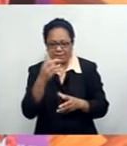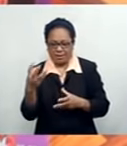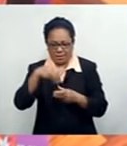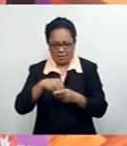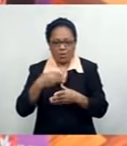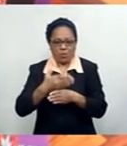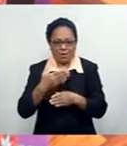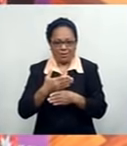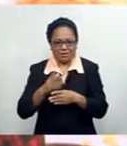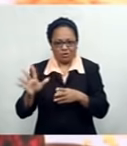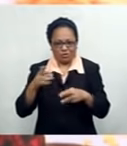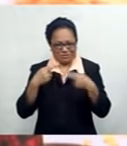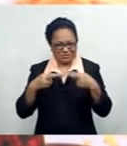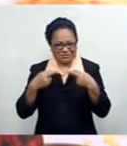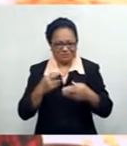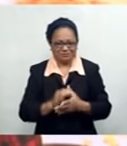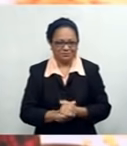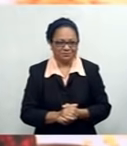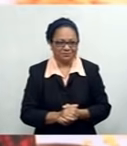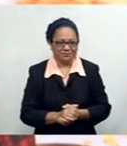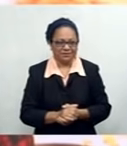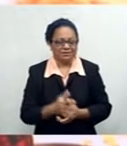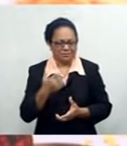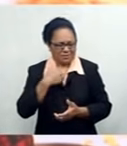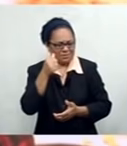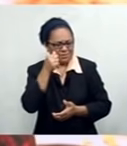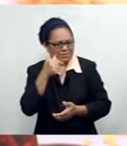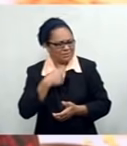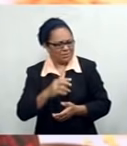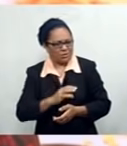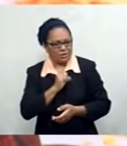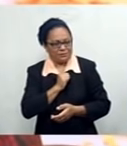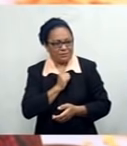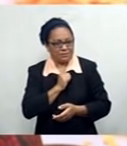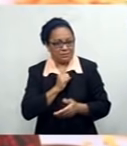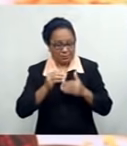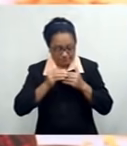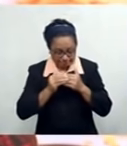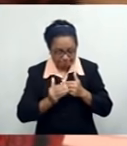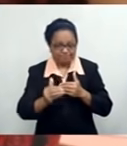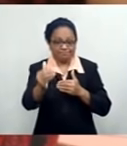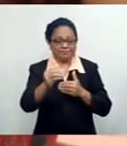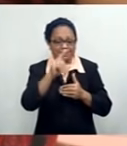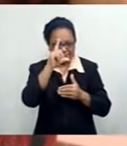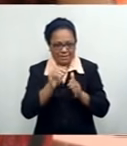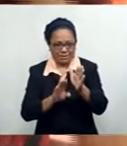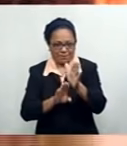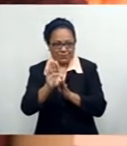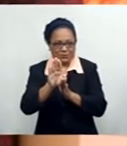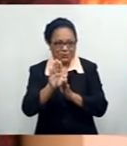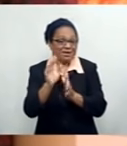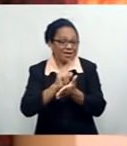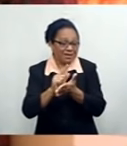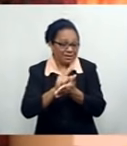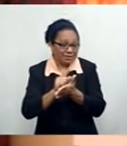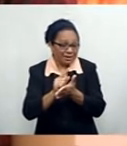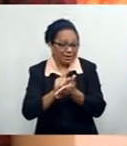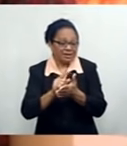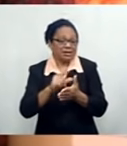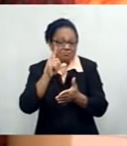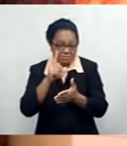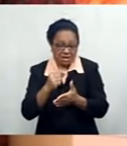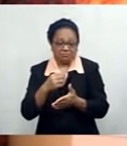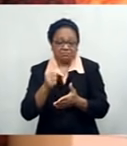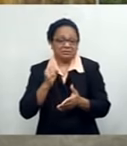future. I know I am very confident that from here we can build up. Later on, we can also employ some